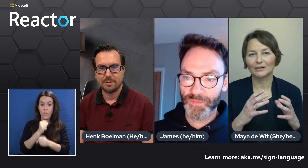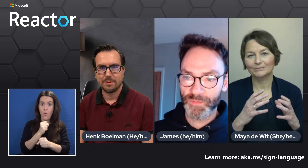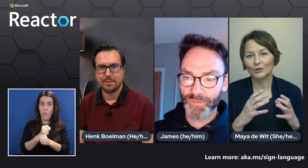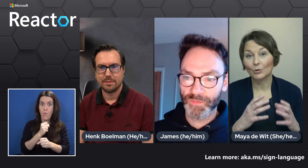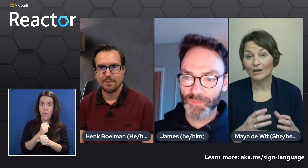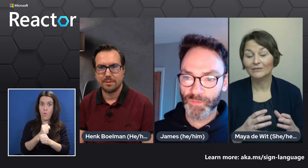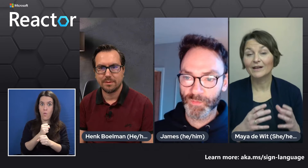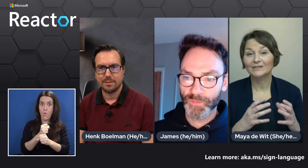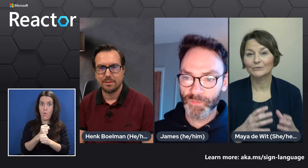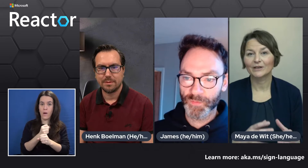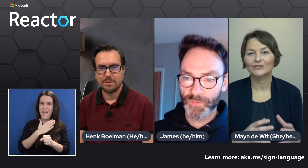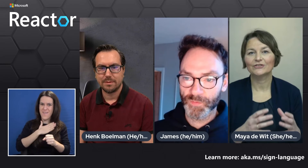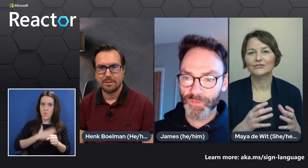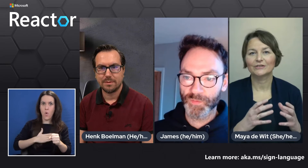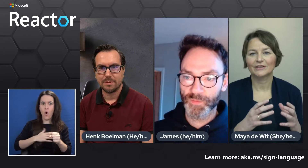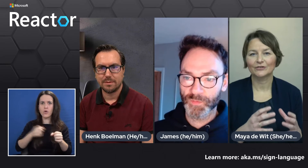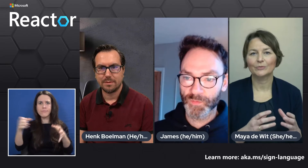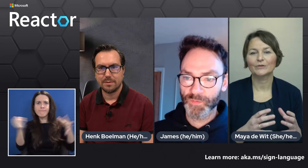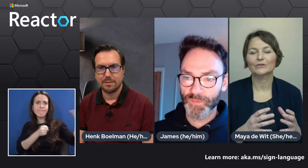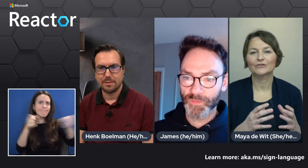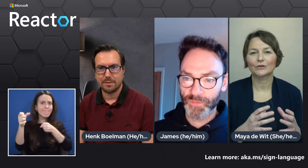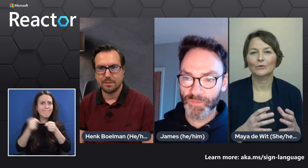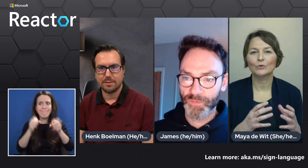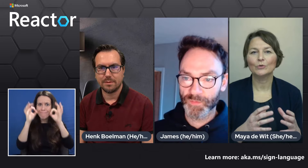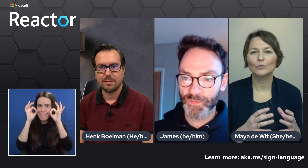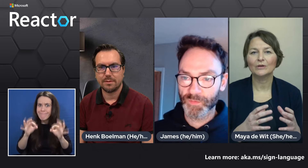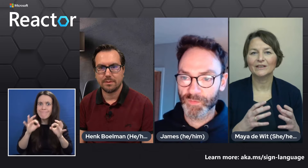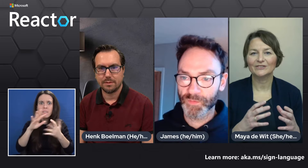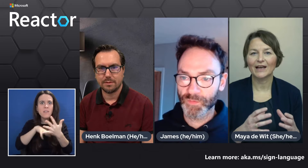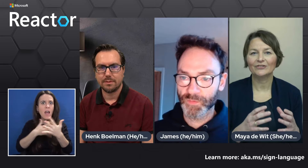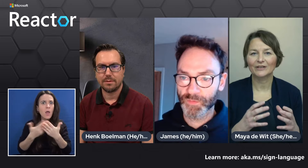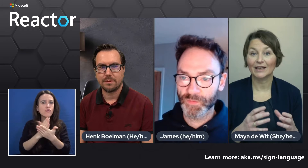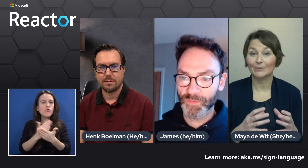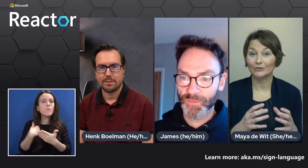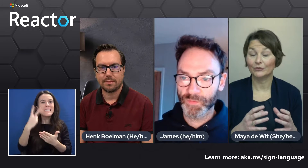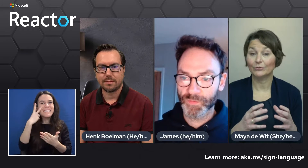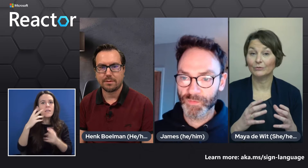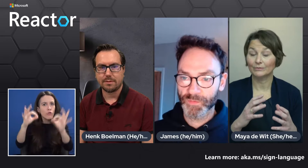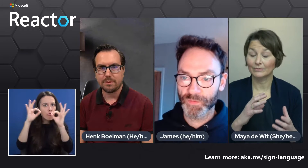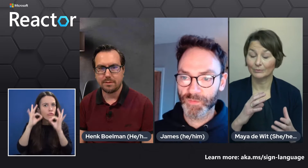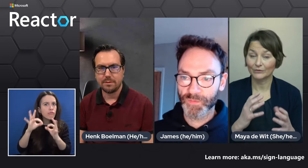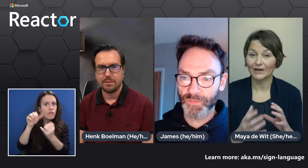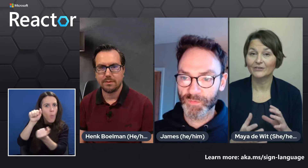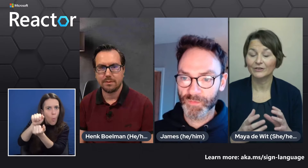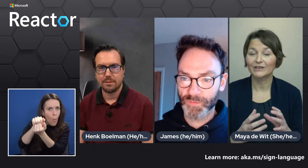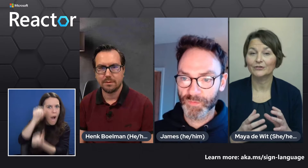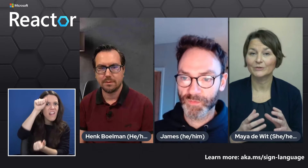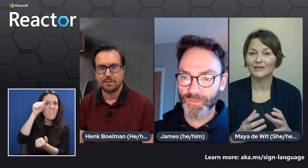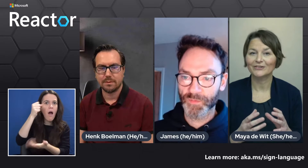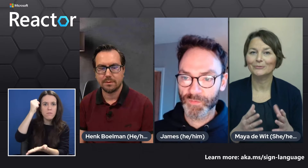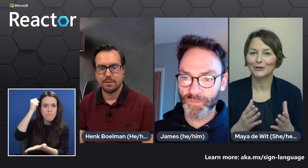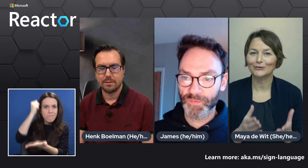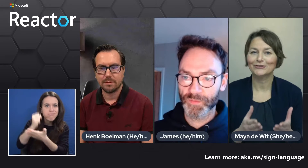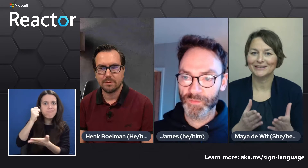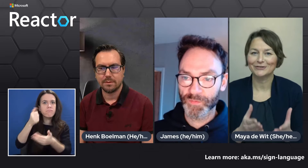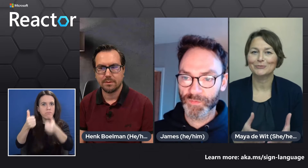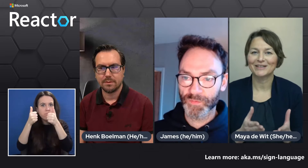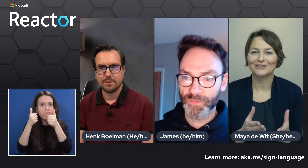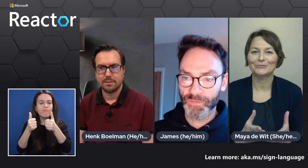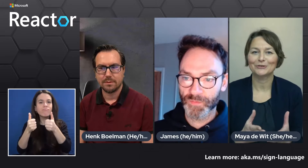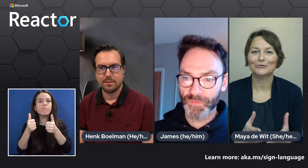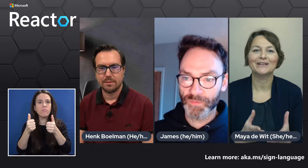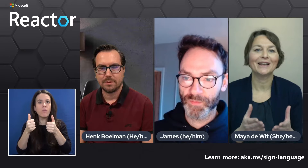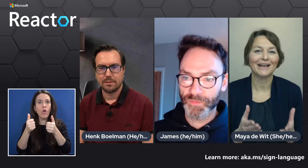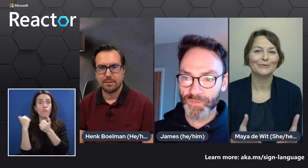qualified and registered interpreters. So who is actually able to provide you the interpretation, but also the